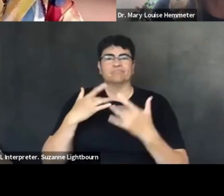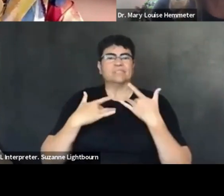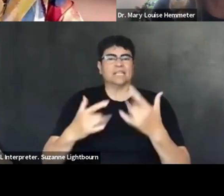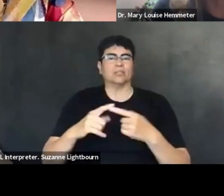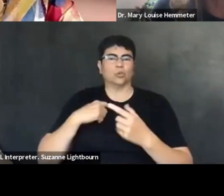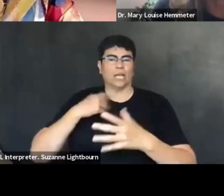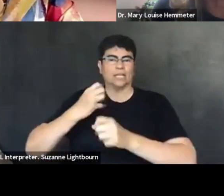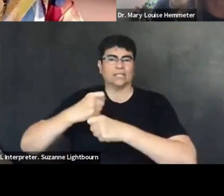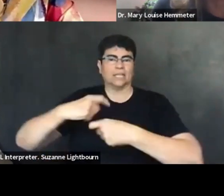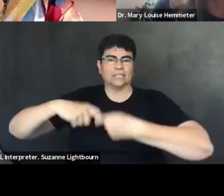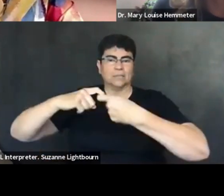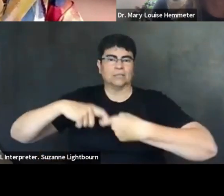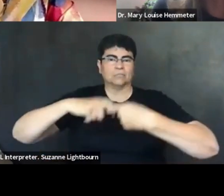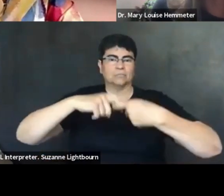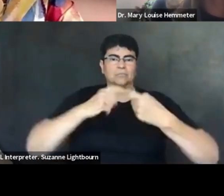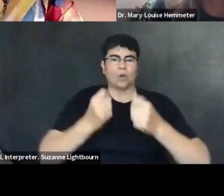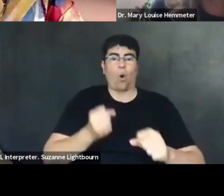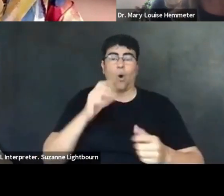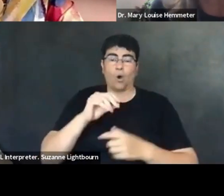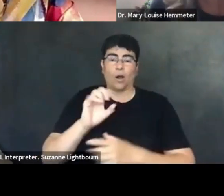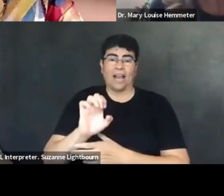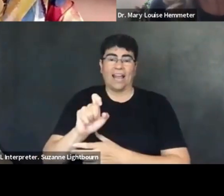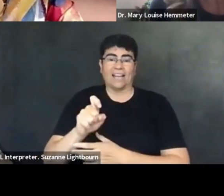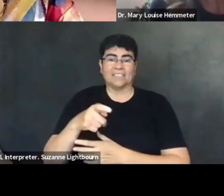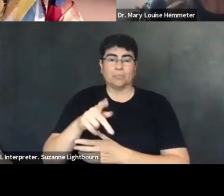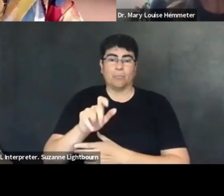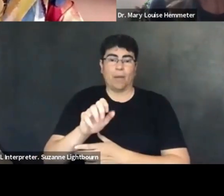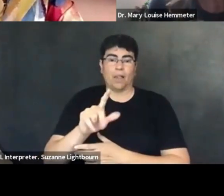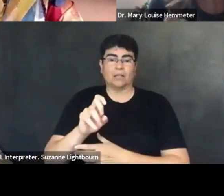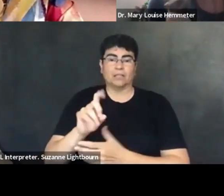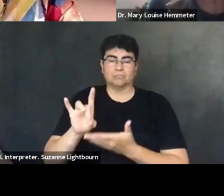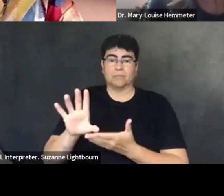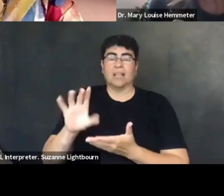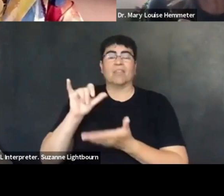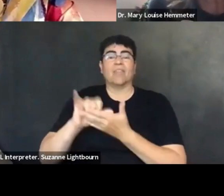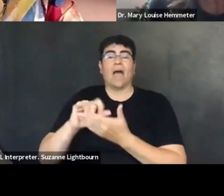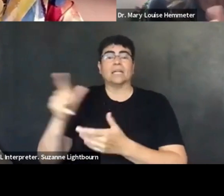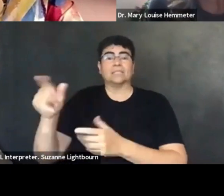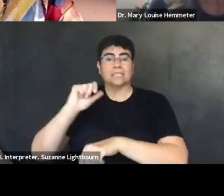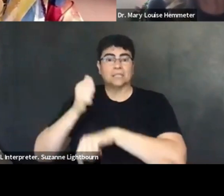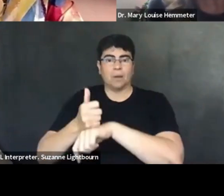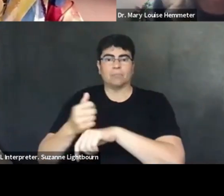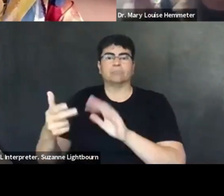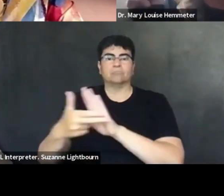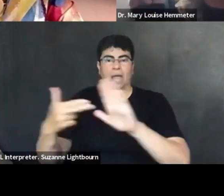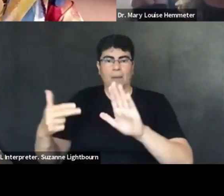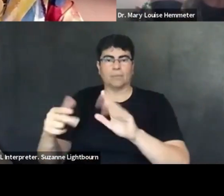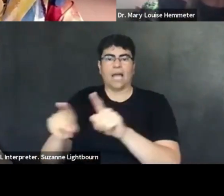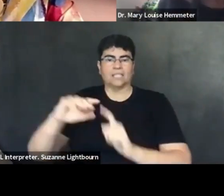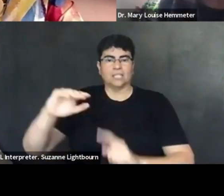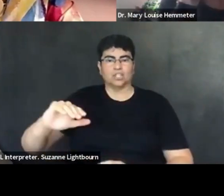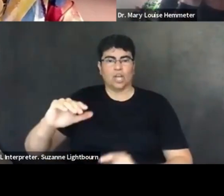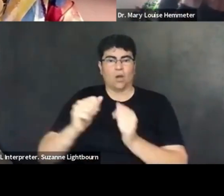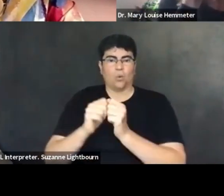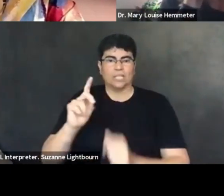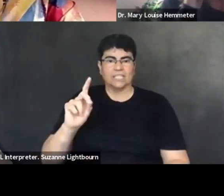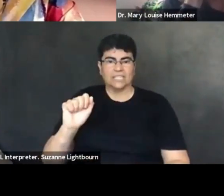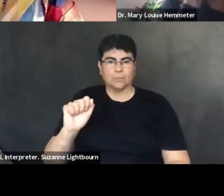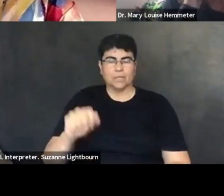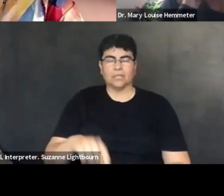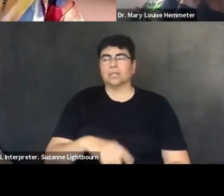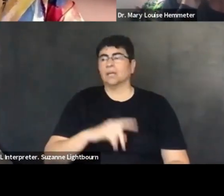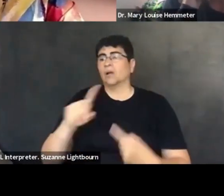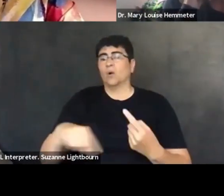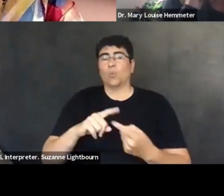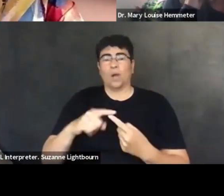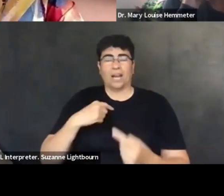suspended and expelled, and that sets them up to be labeled as a child with a disability, when I